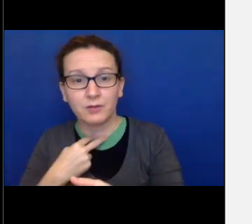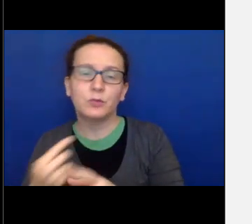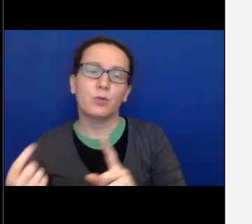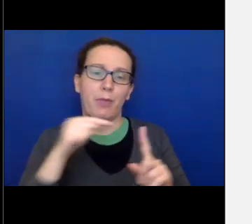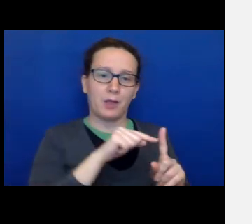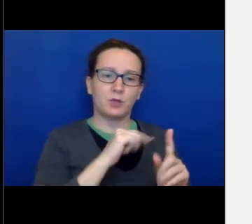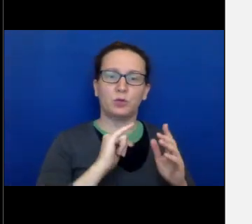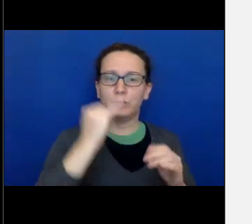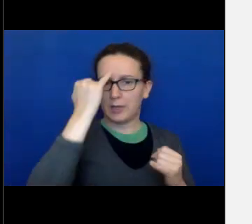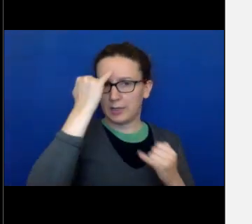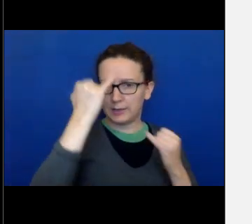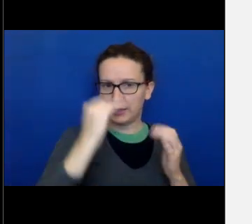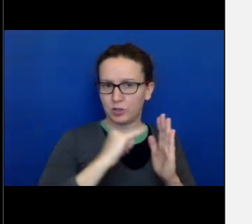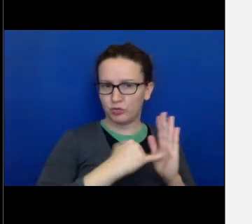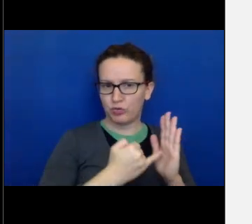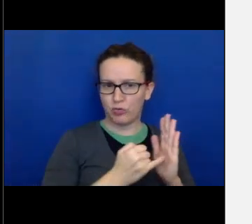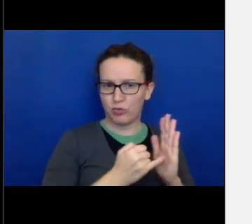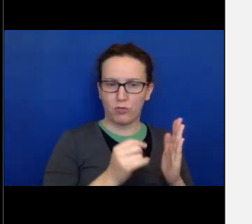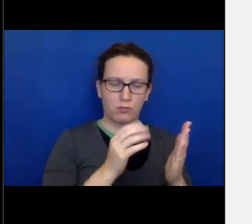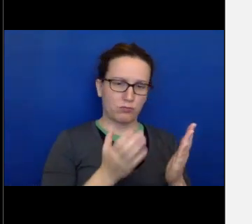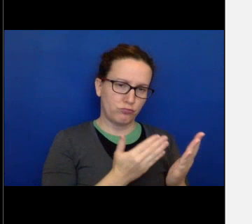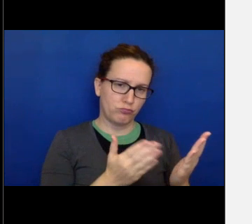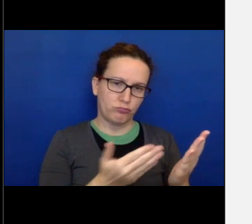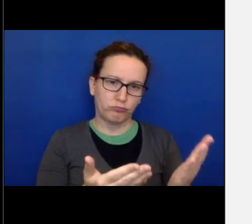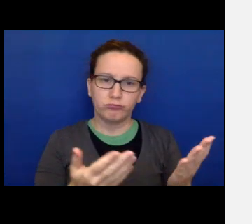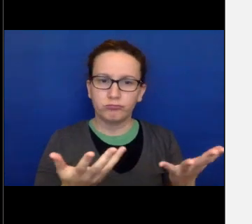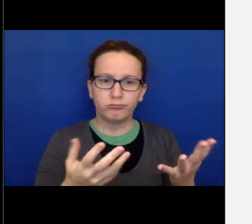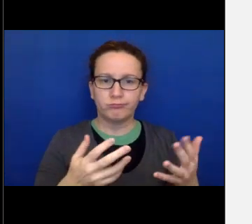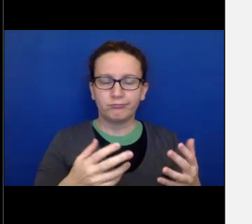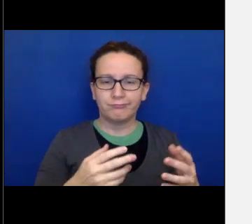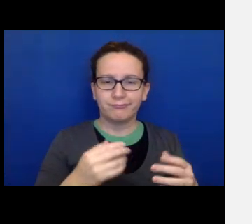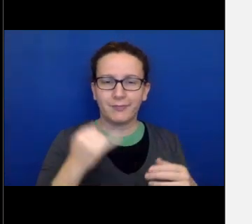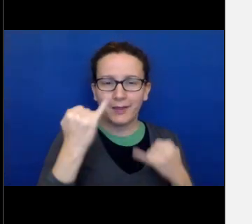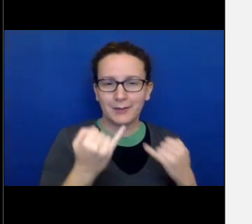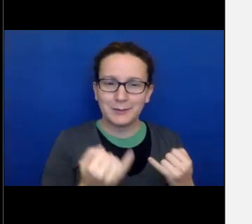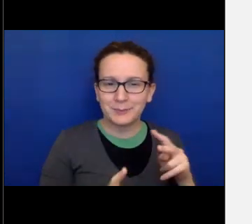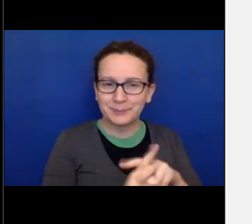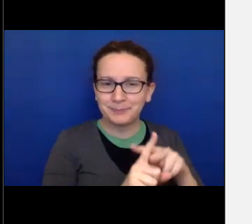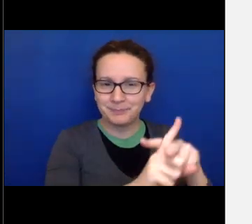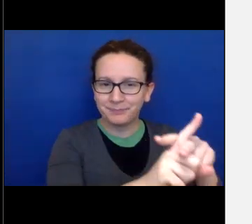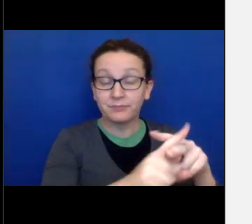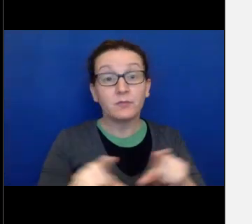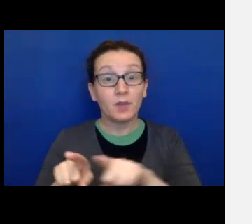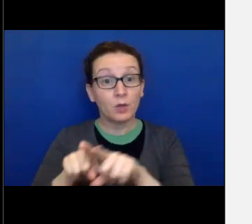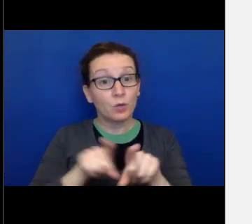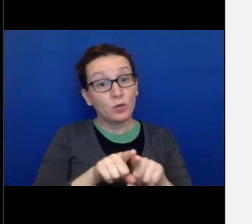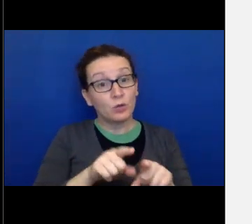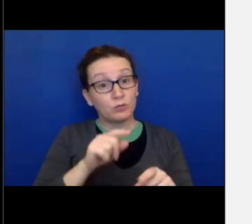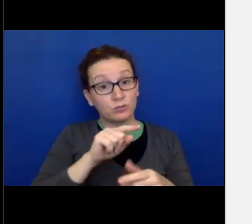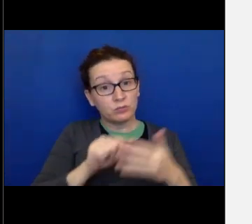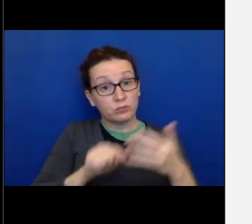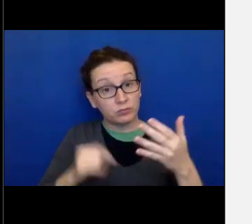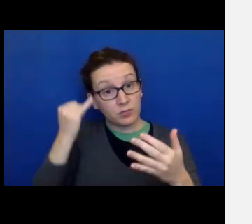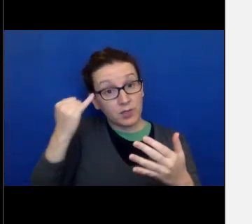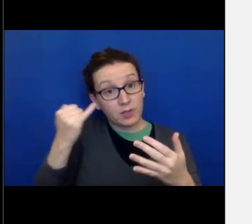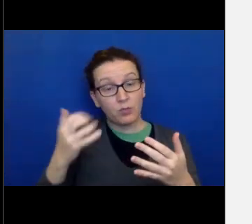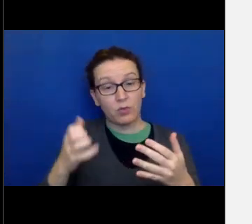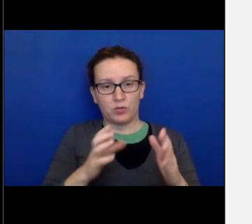very useful. You should think about also organizing those ideas or potential